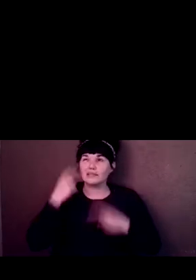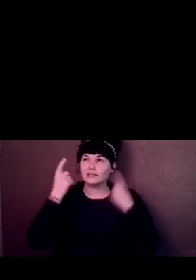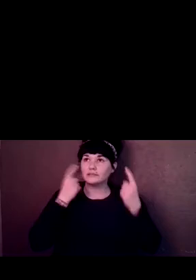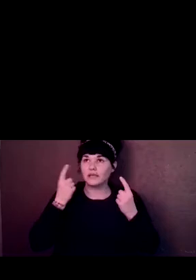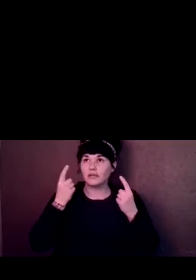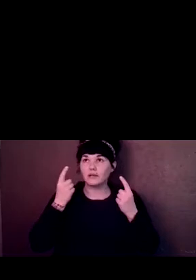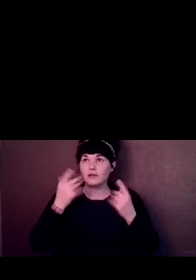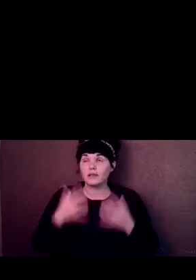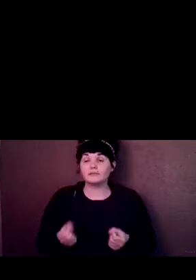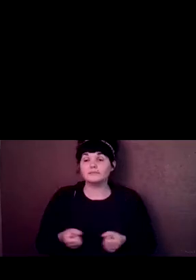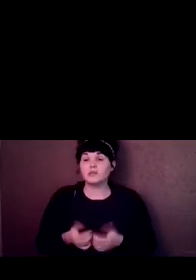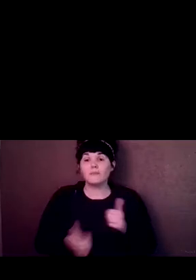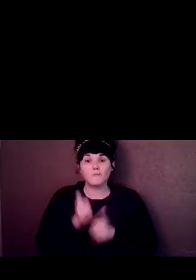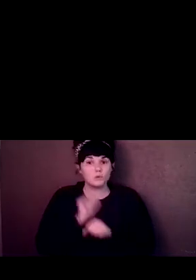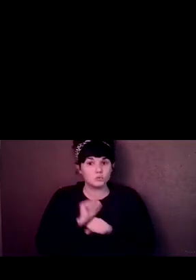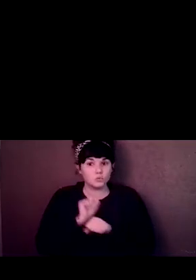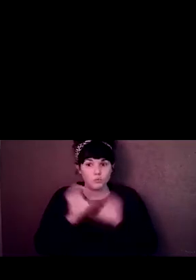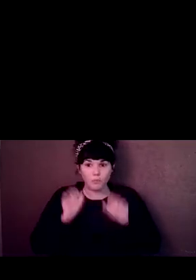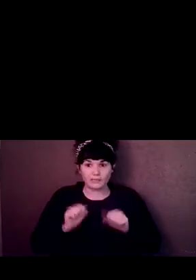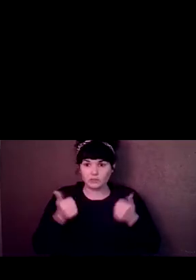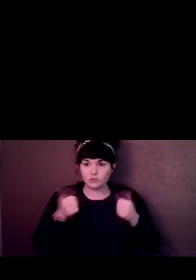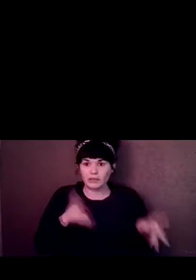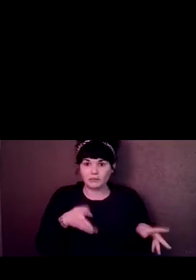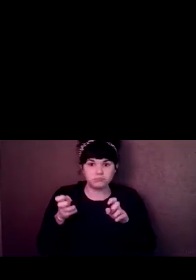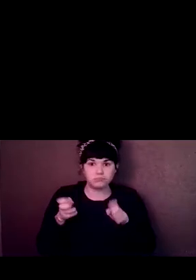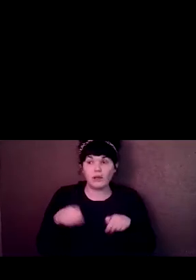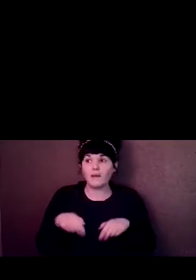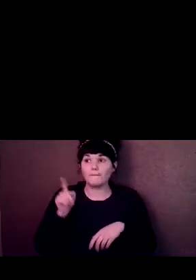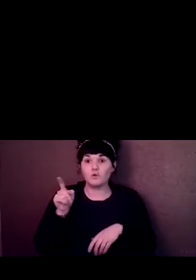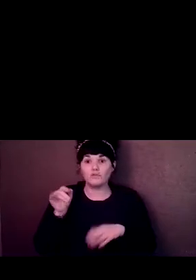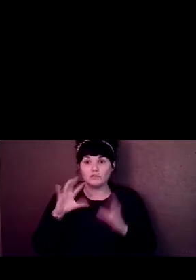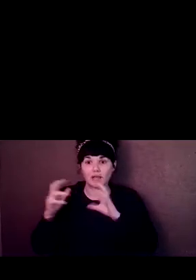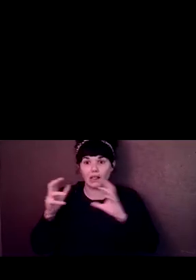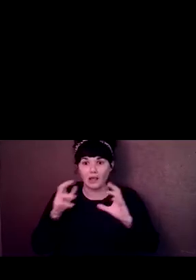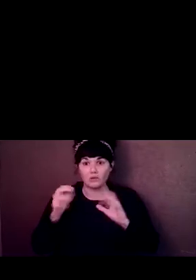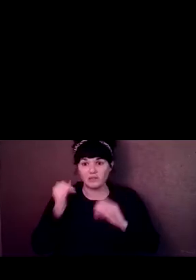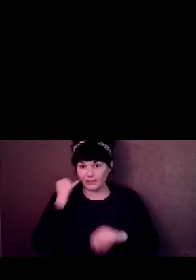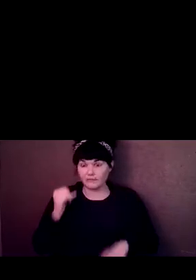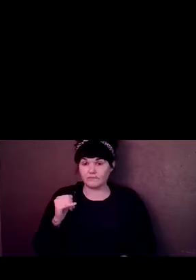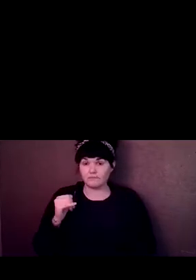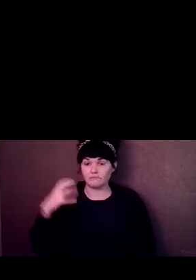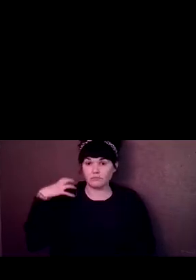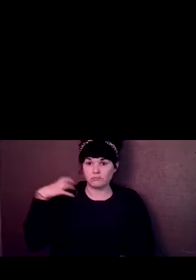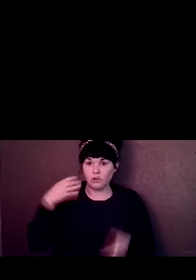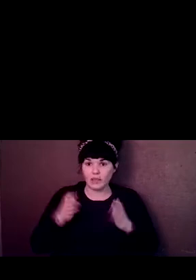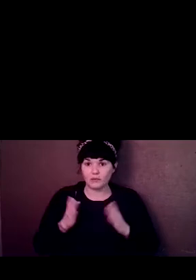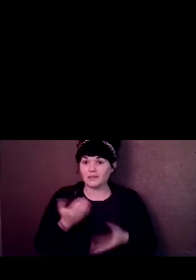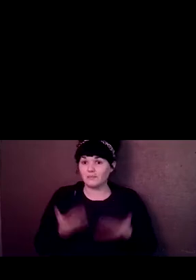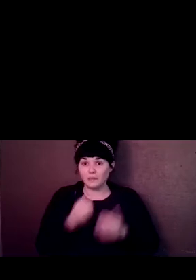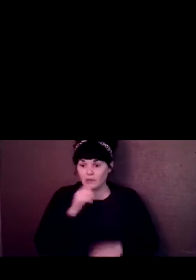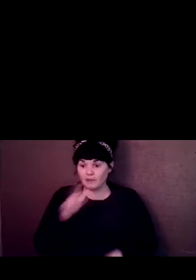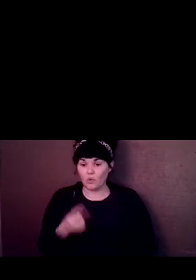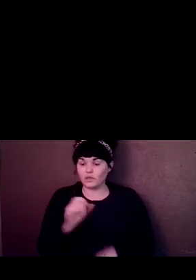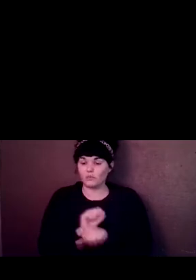cloud if the employer allows it. You may not be the only person working a hybrid schedule, which means it's